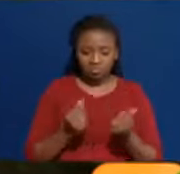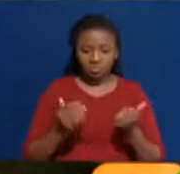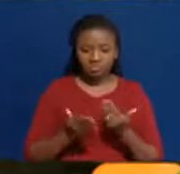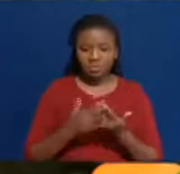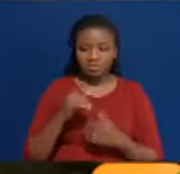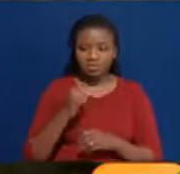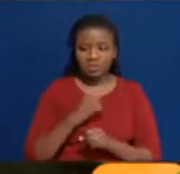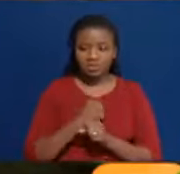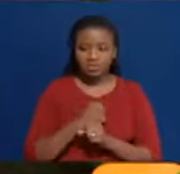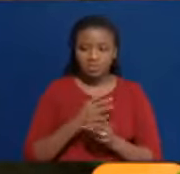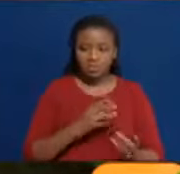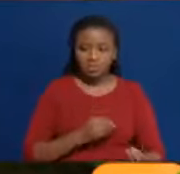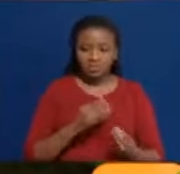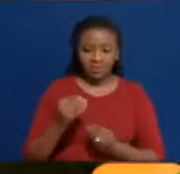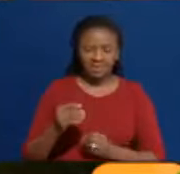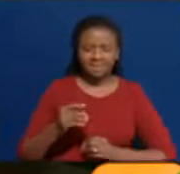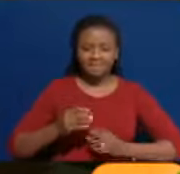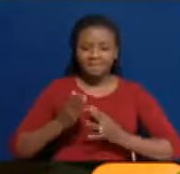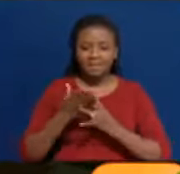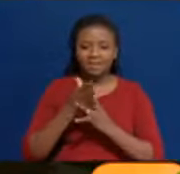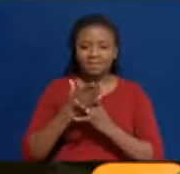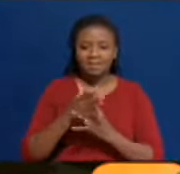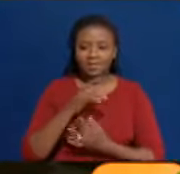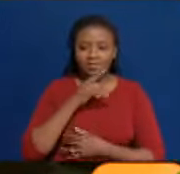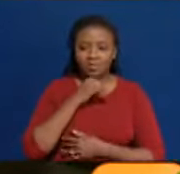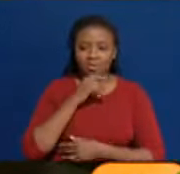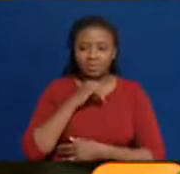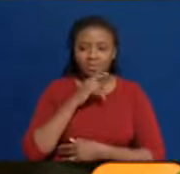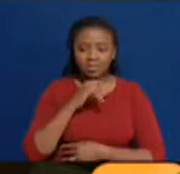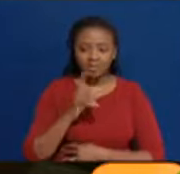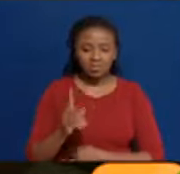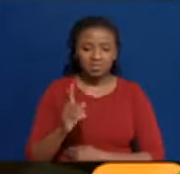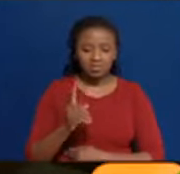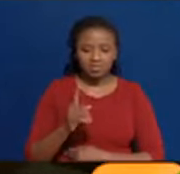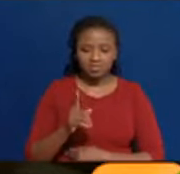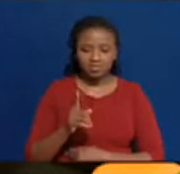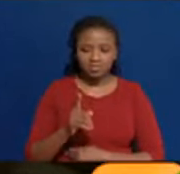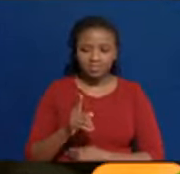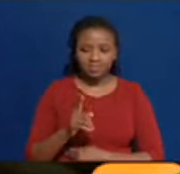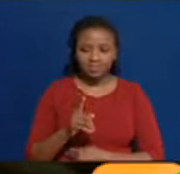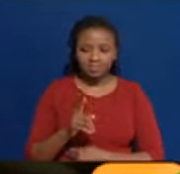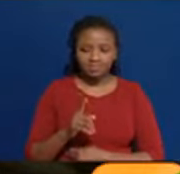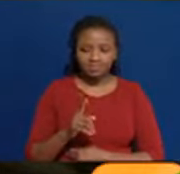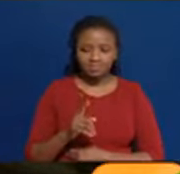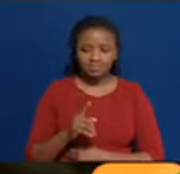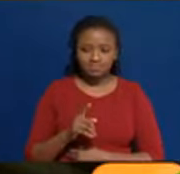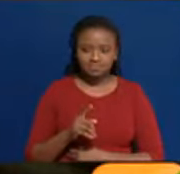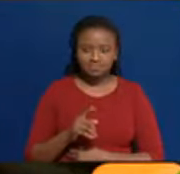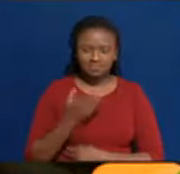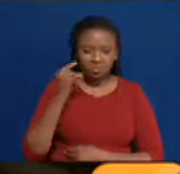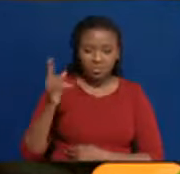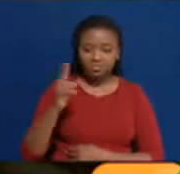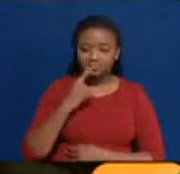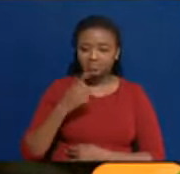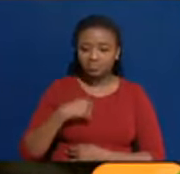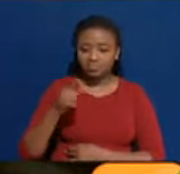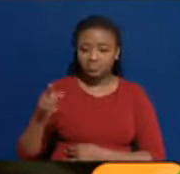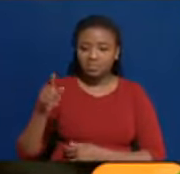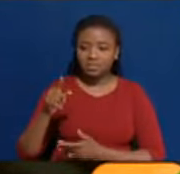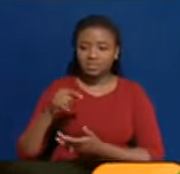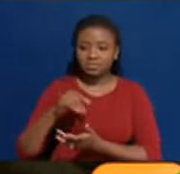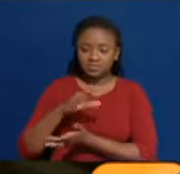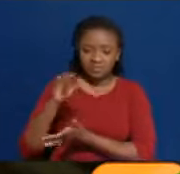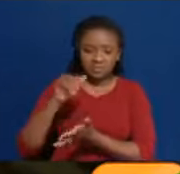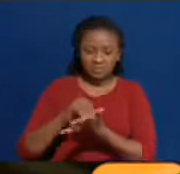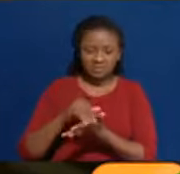profitable. Ha, tunaita mabroka. Unaona hata vile tunavyoambiwa sasa hii tuwe na vile gem yetu center ile afueni.